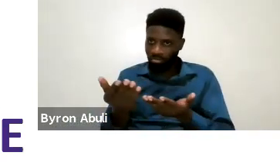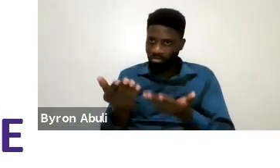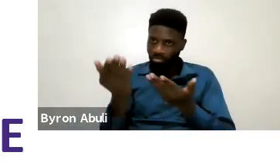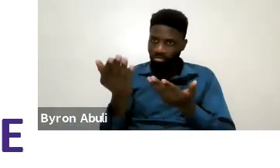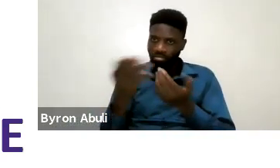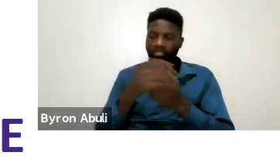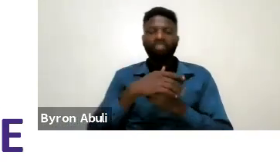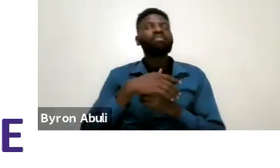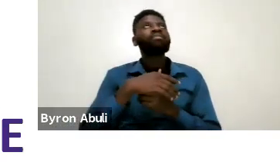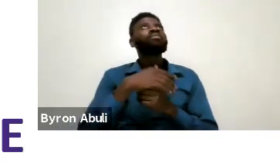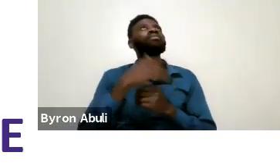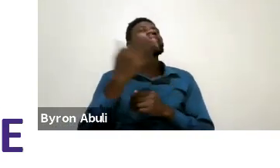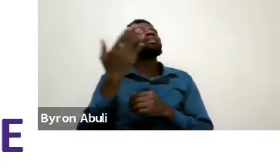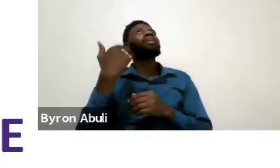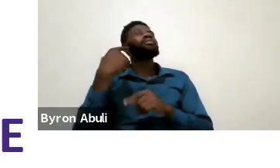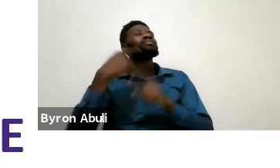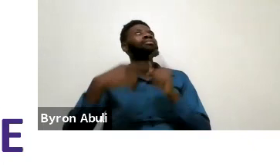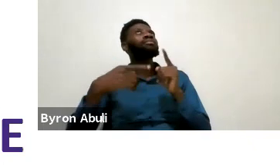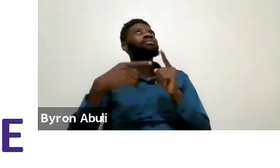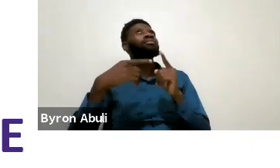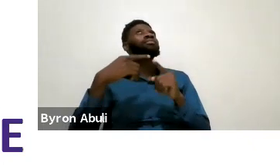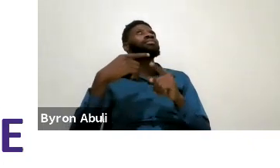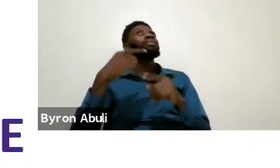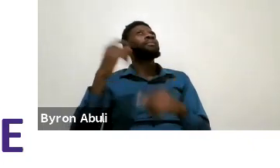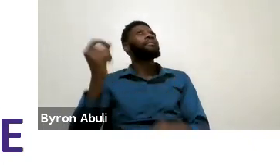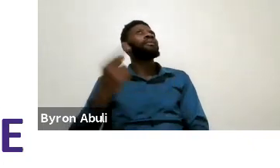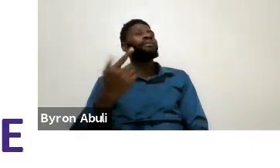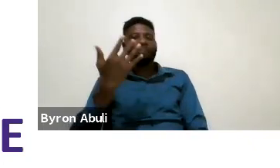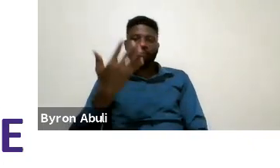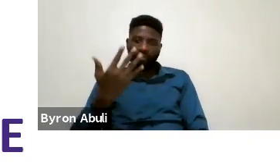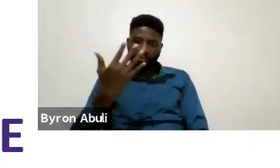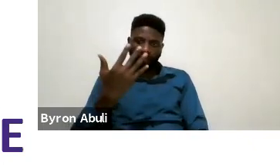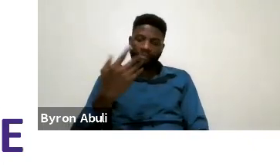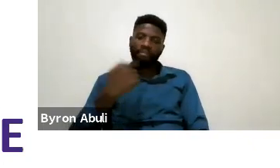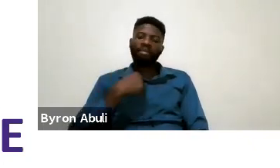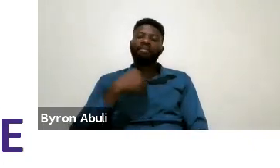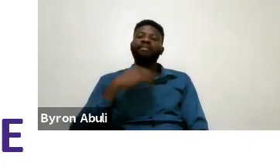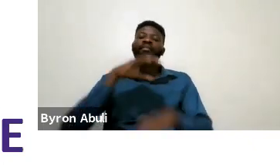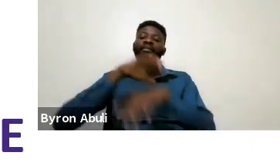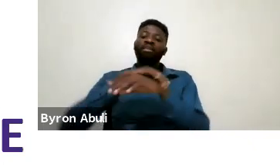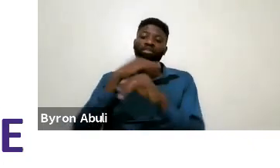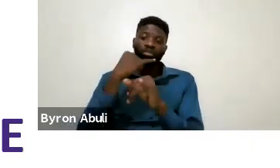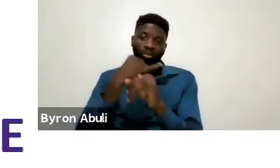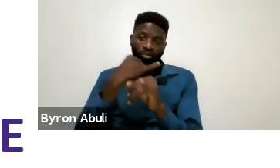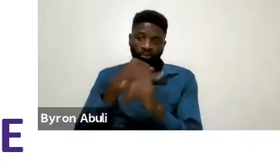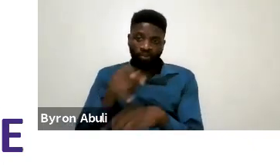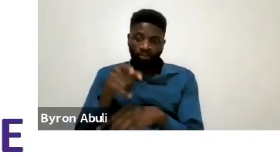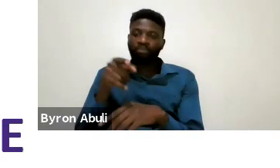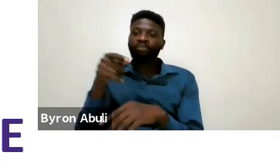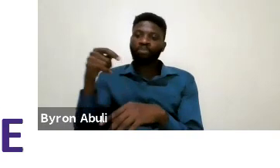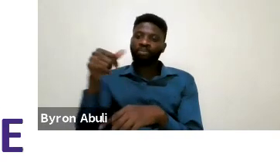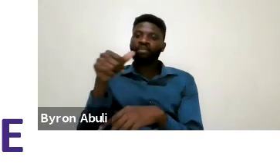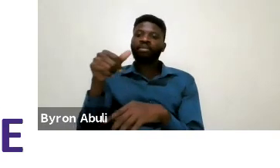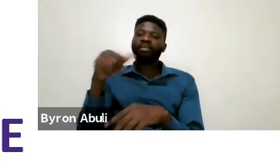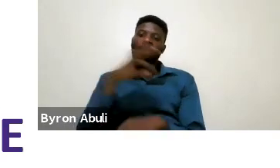Last year at around May, I happened to get a certain job that was paying people allowances per